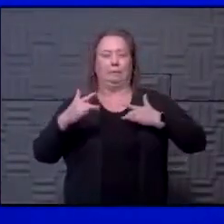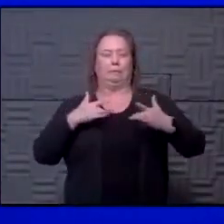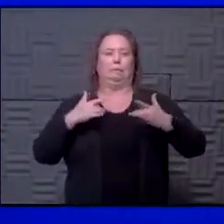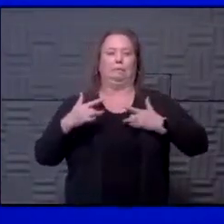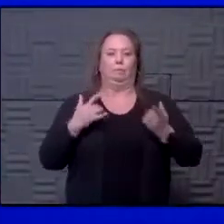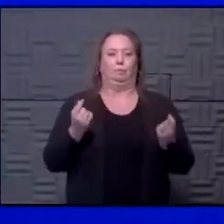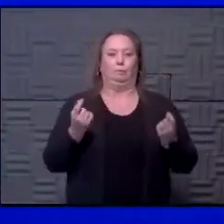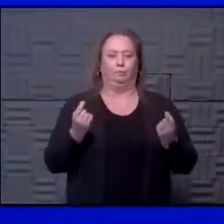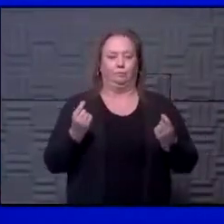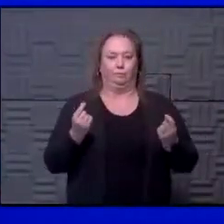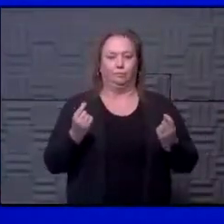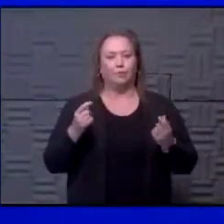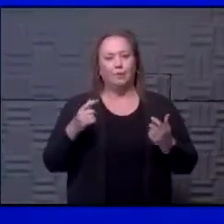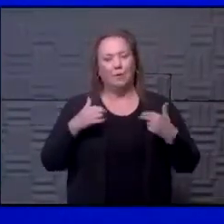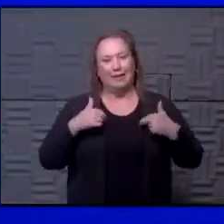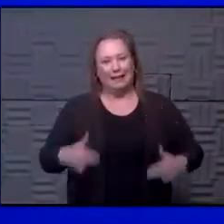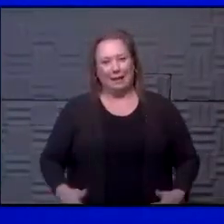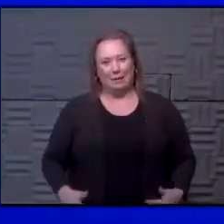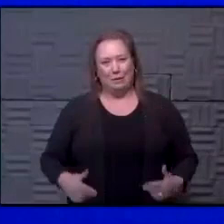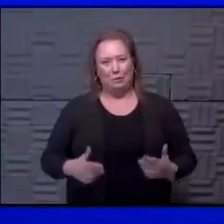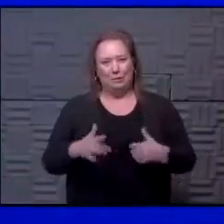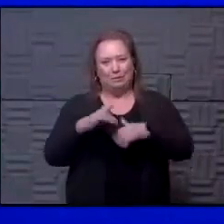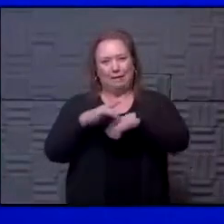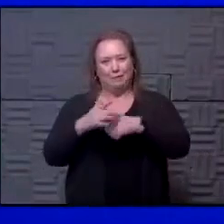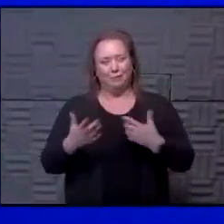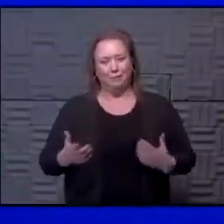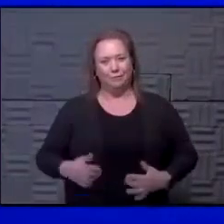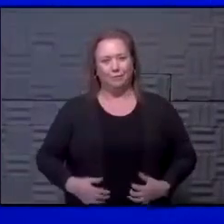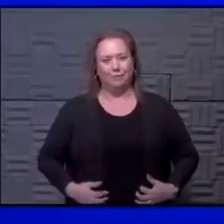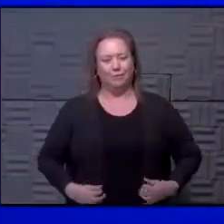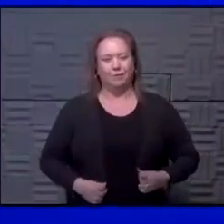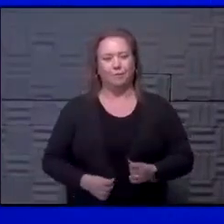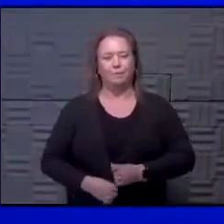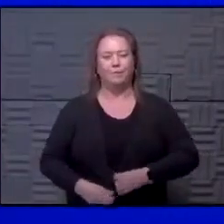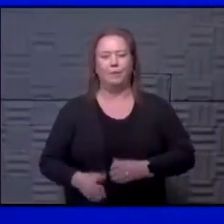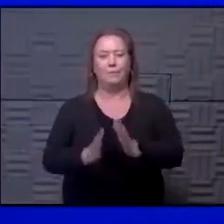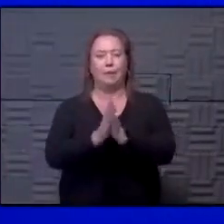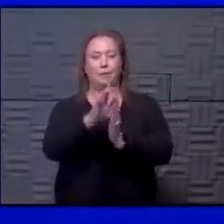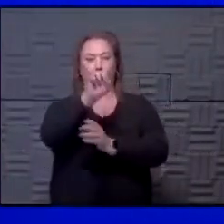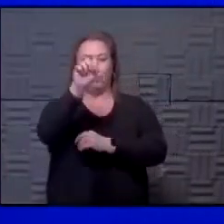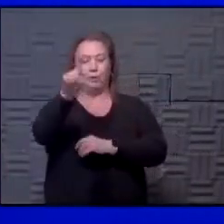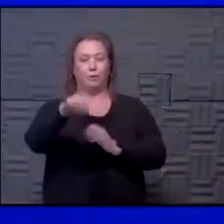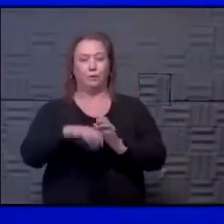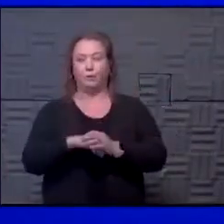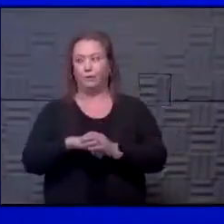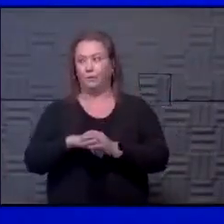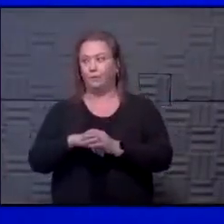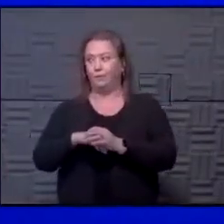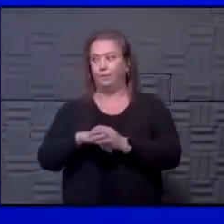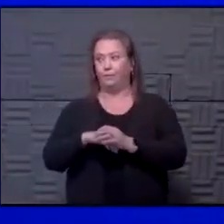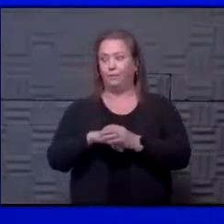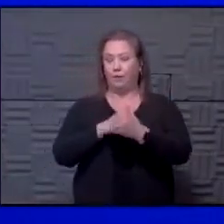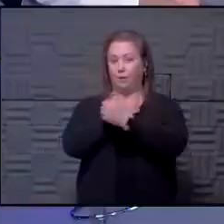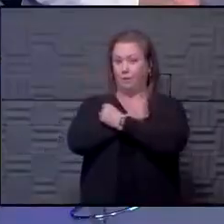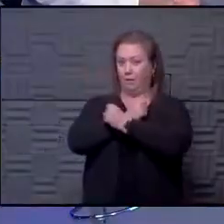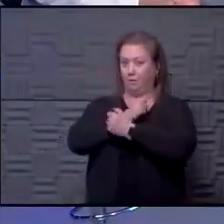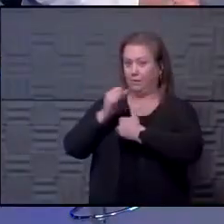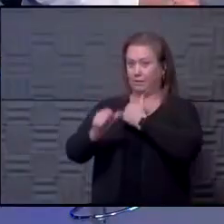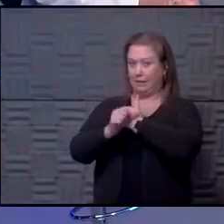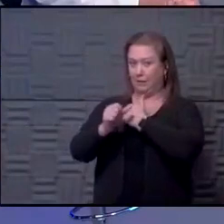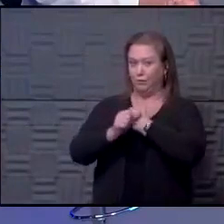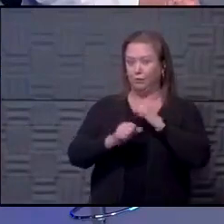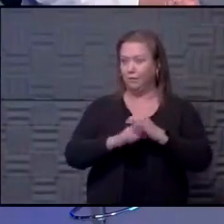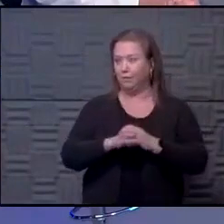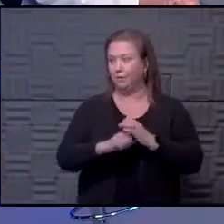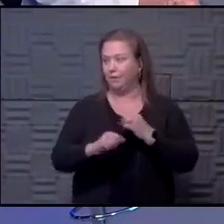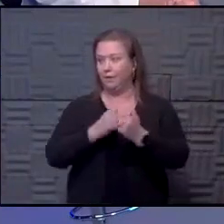because we all need the human touch. So let me ask you guys a question. Start with you. Are hugs dangerous? No,